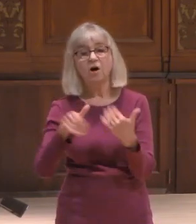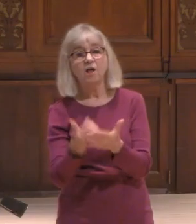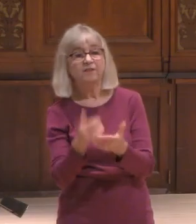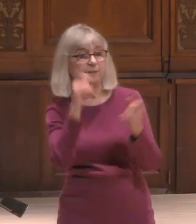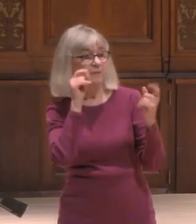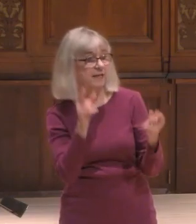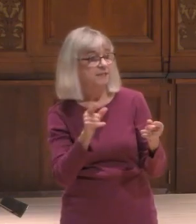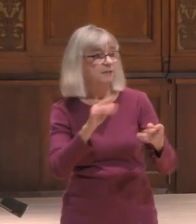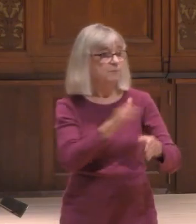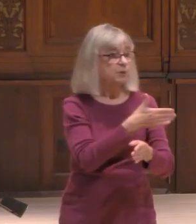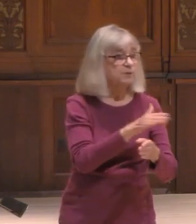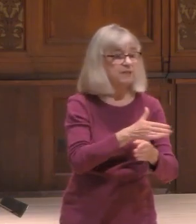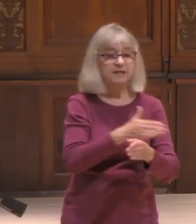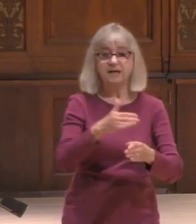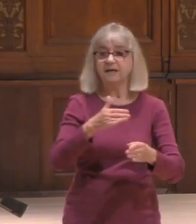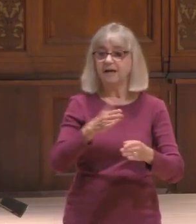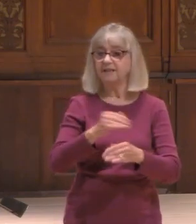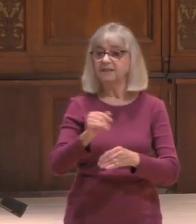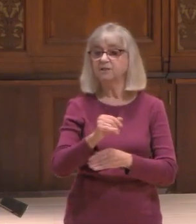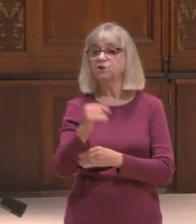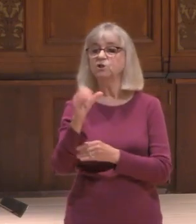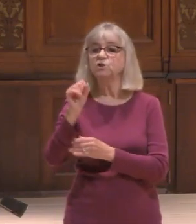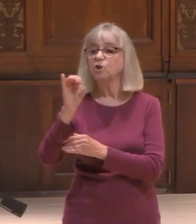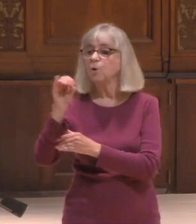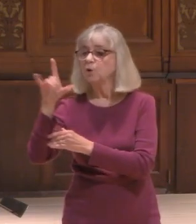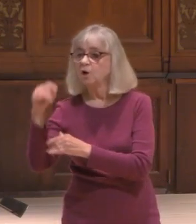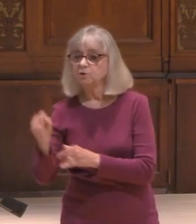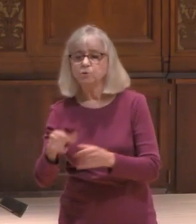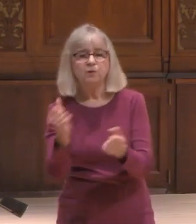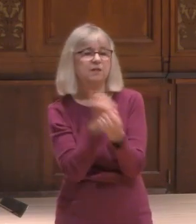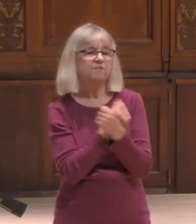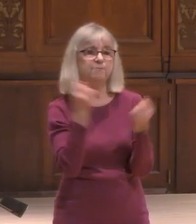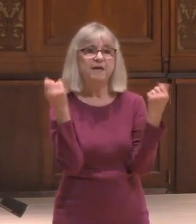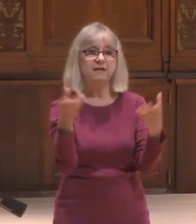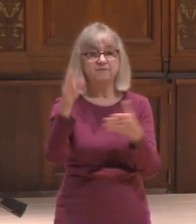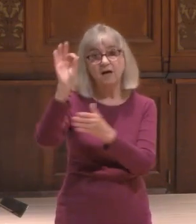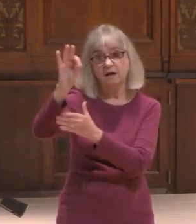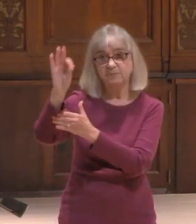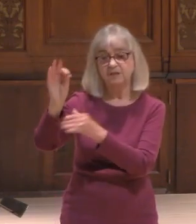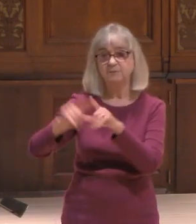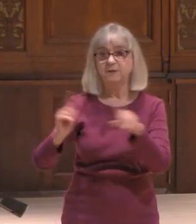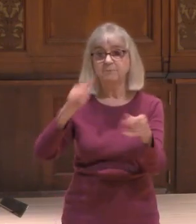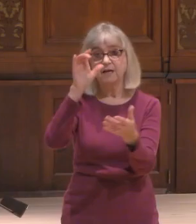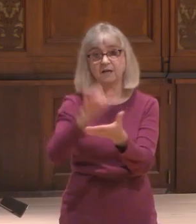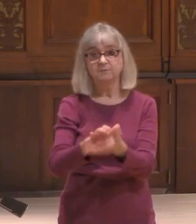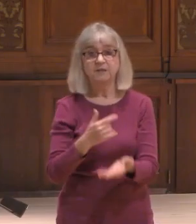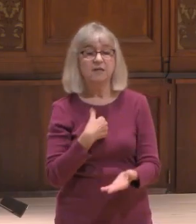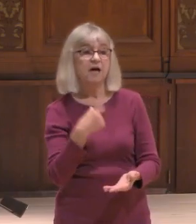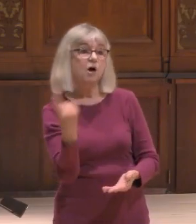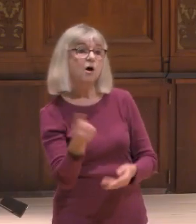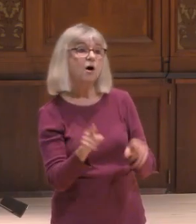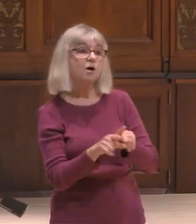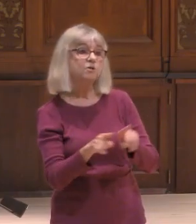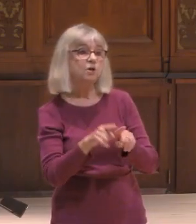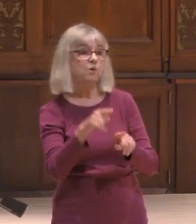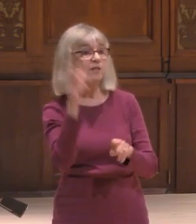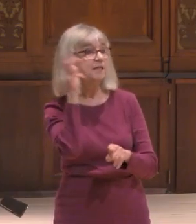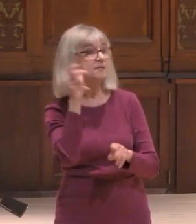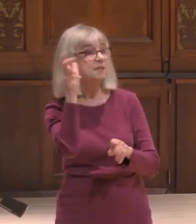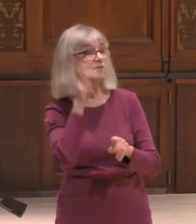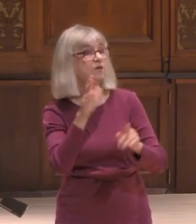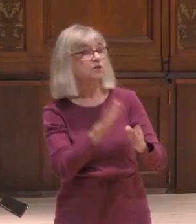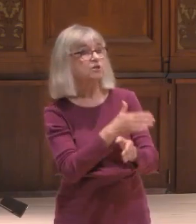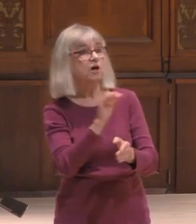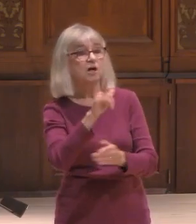and soloists. We loved so many of the homilies, but my husband and I would also listen for a song lyric